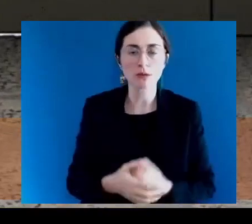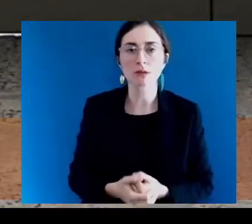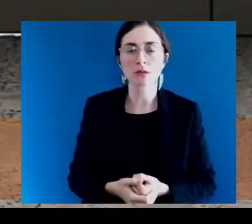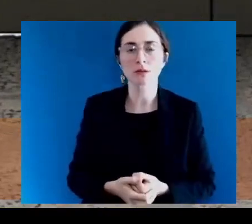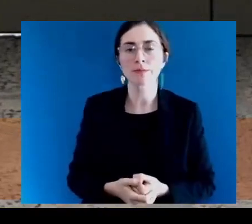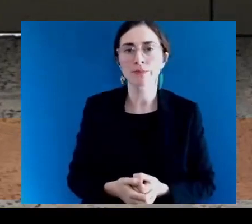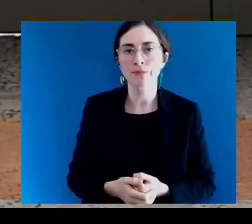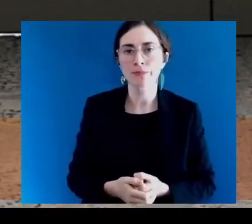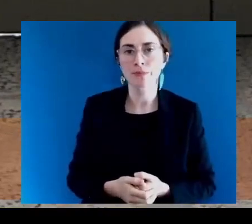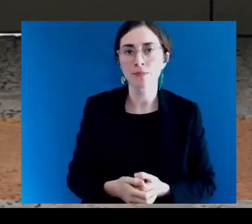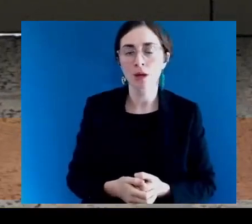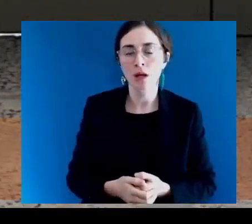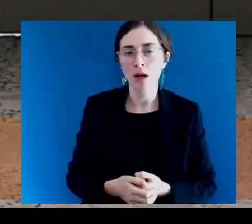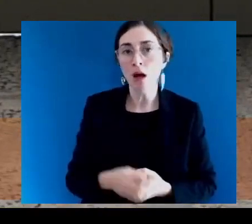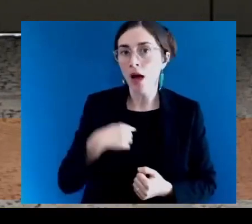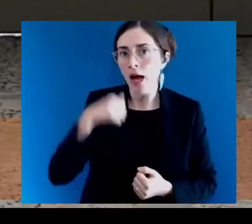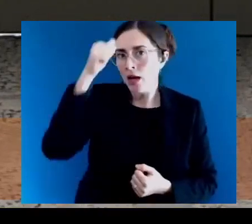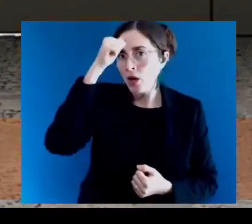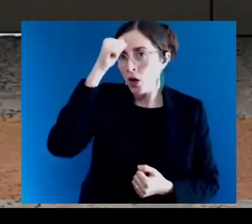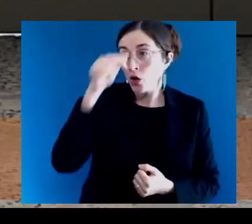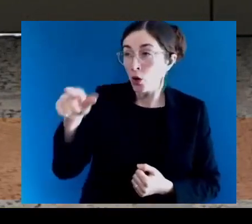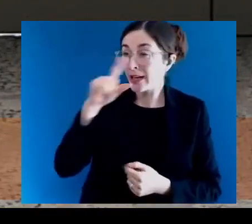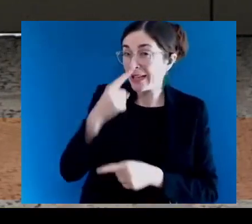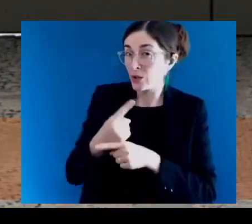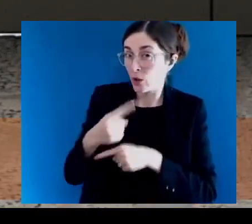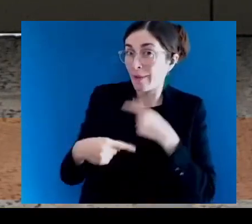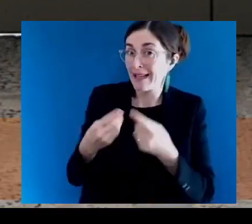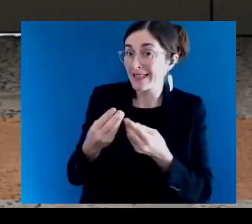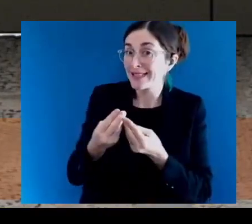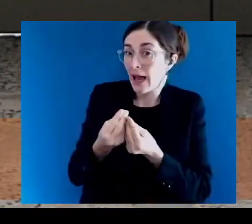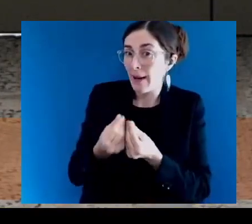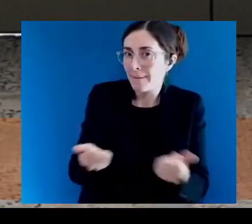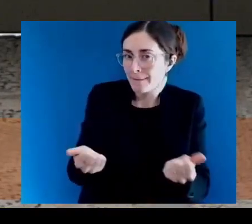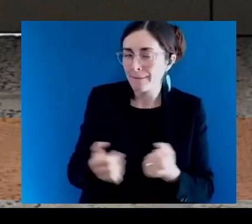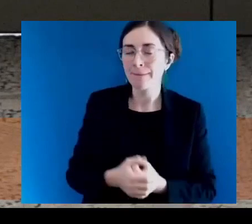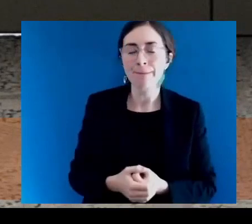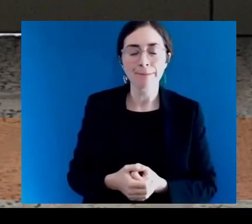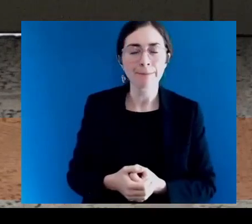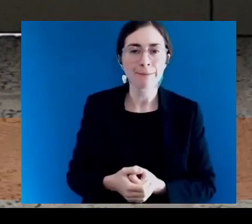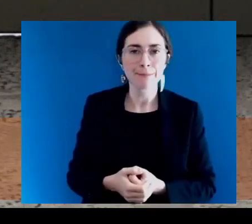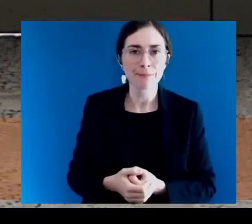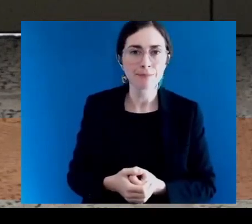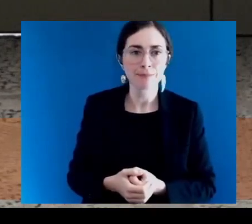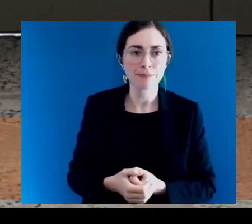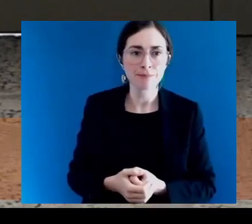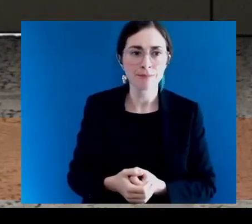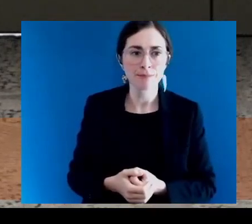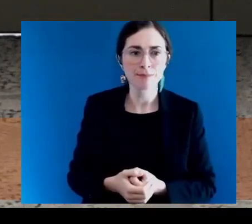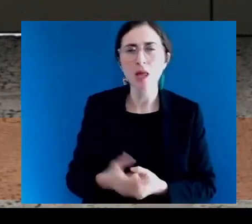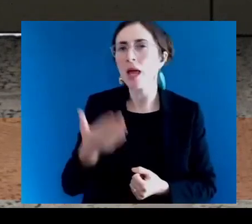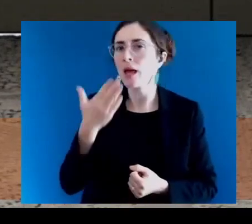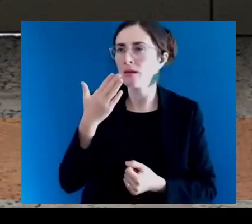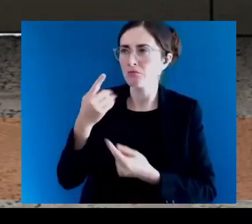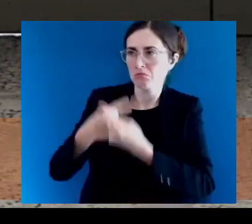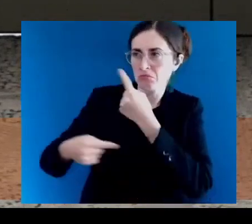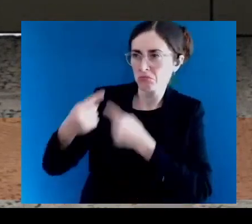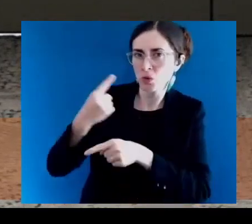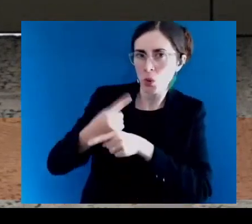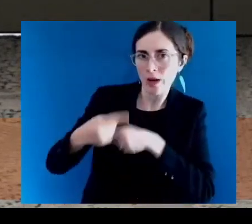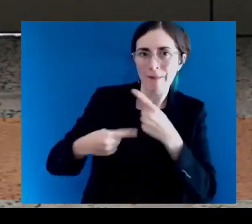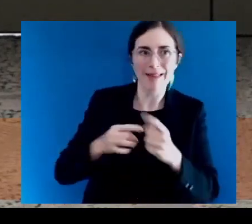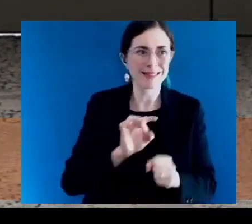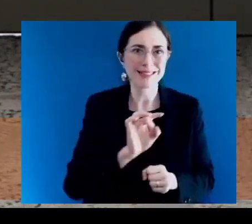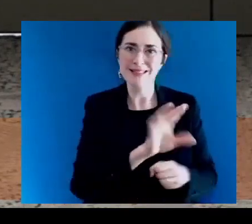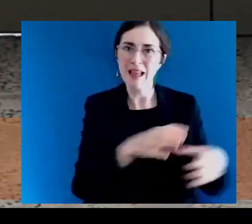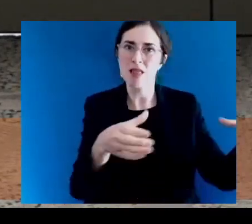that you are able to speak to some of those. And then for each self-determination and other policy and framework, set